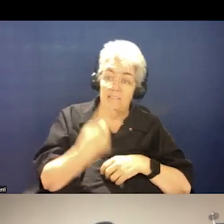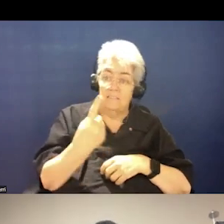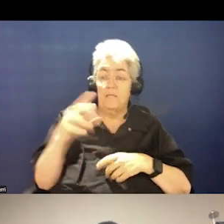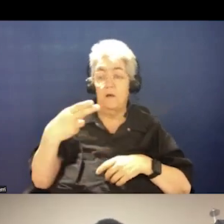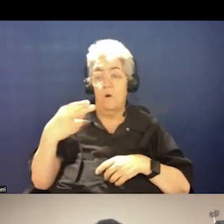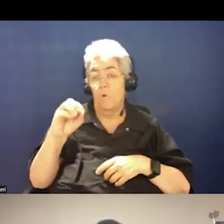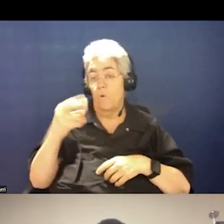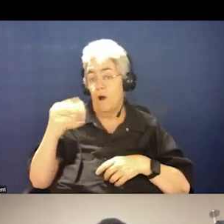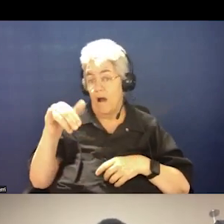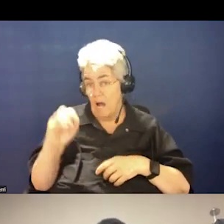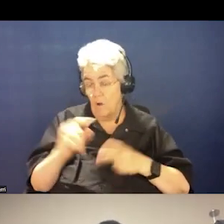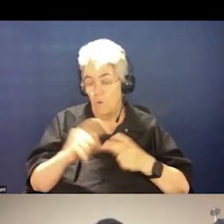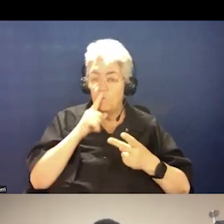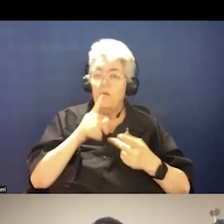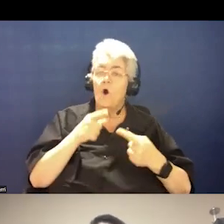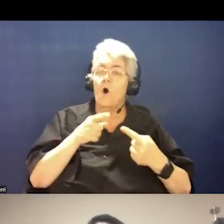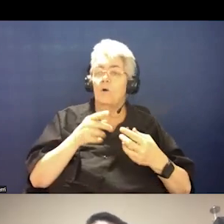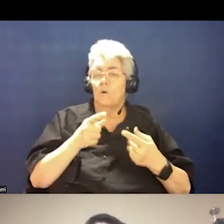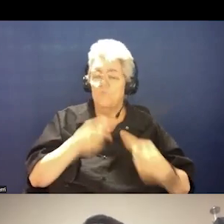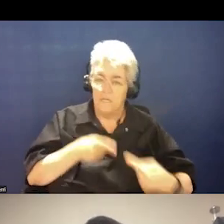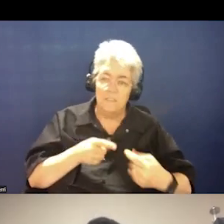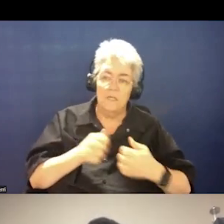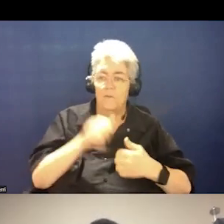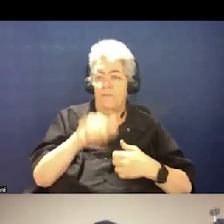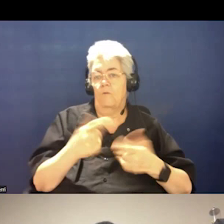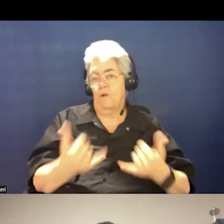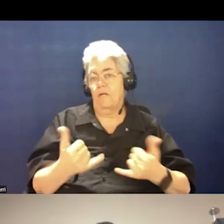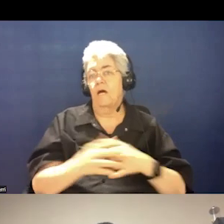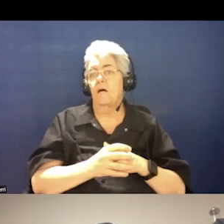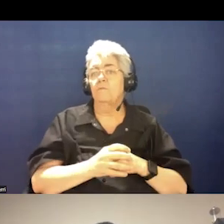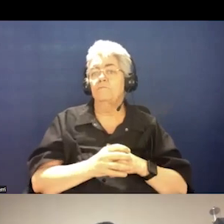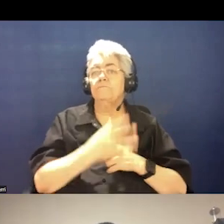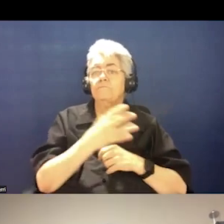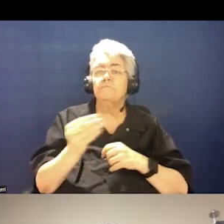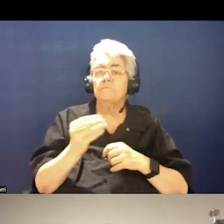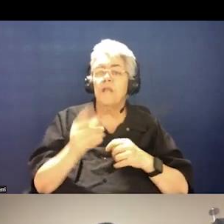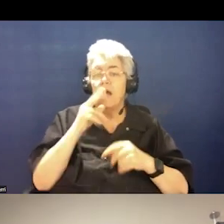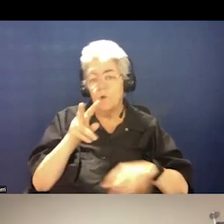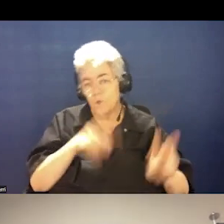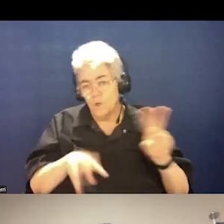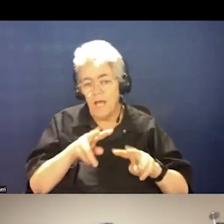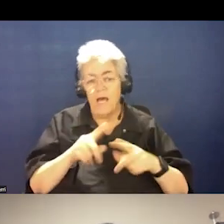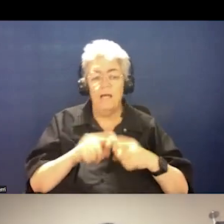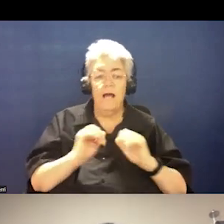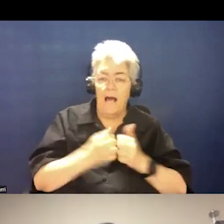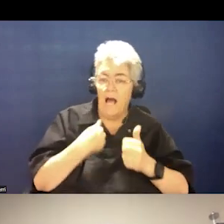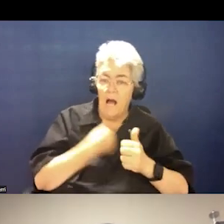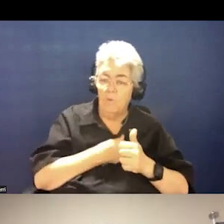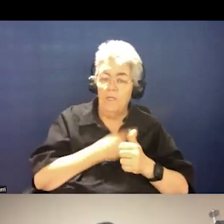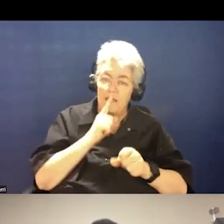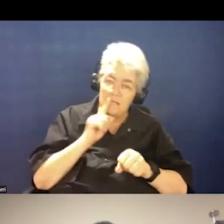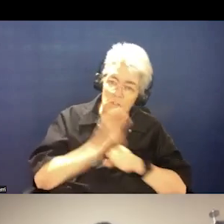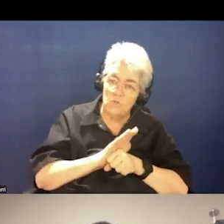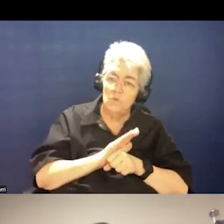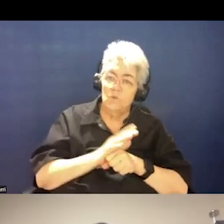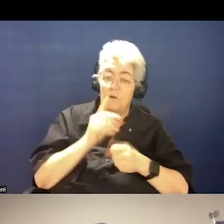I believe that we are wrestling with part of that right now, and looking at how we can ensure that